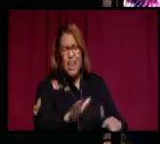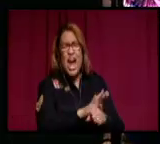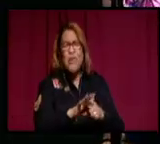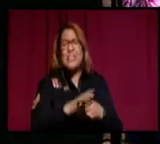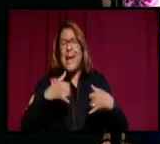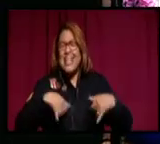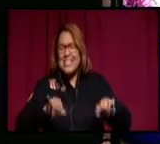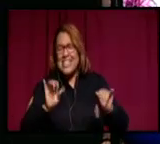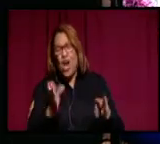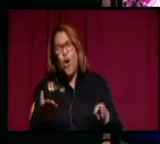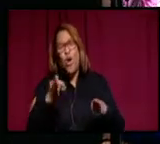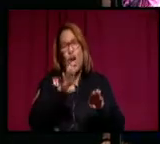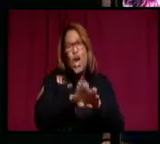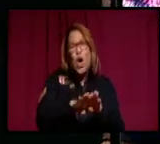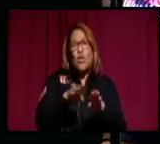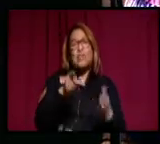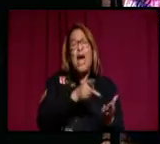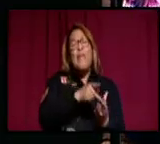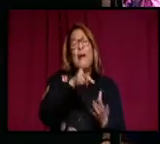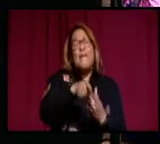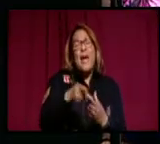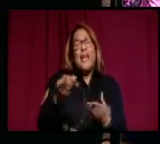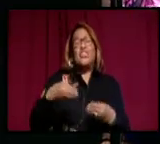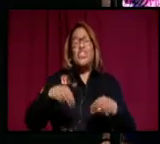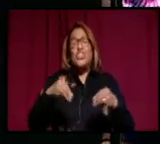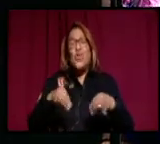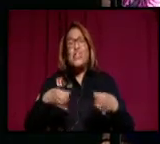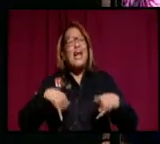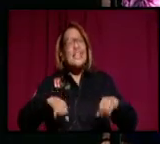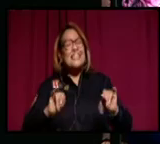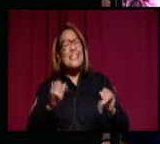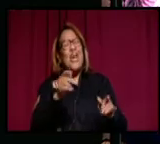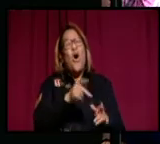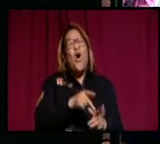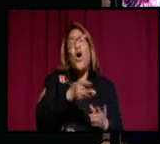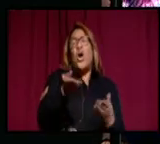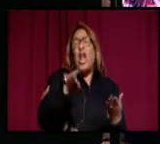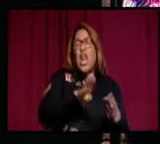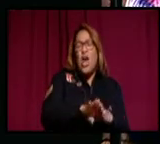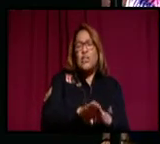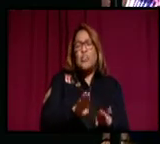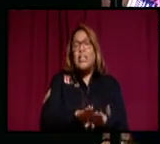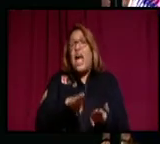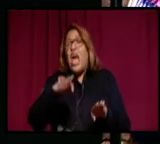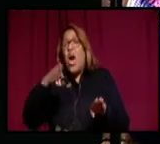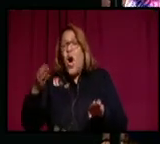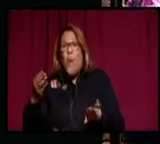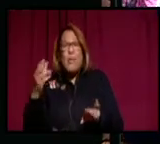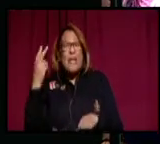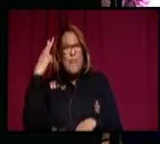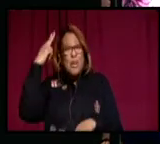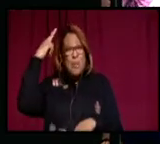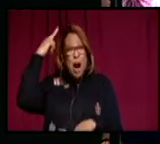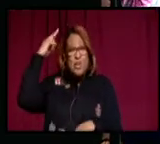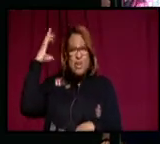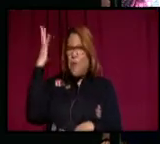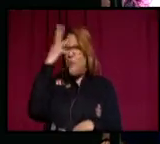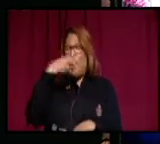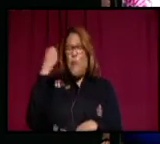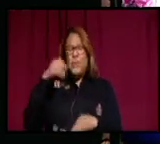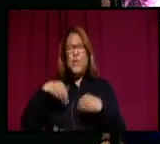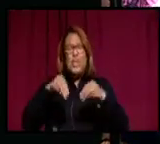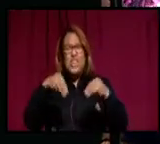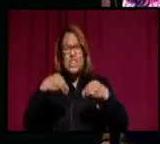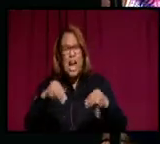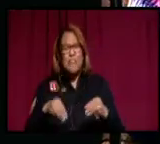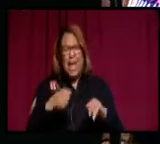and the major stores are still closed. But they're opening up the barbershops and they're opening up the beauty shops and they're opening up the